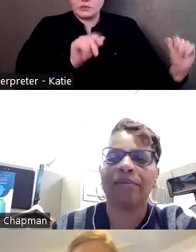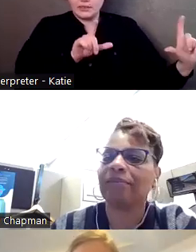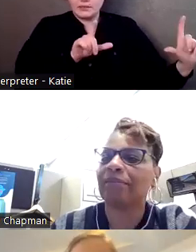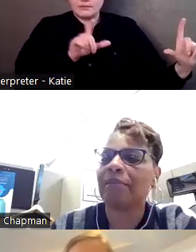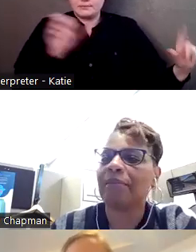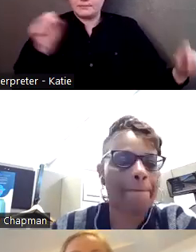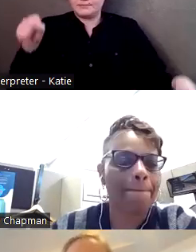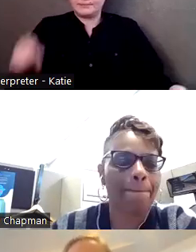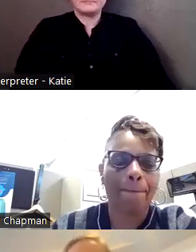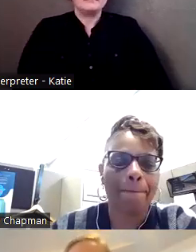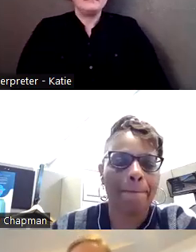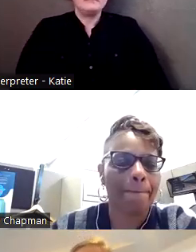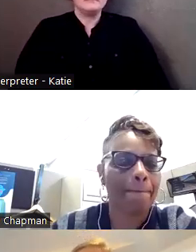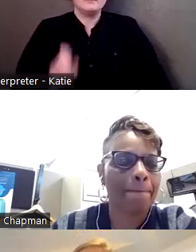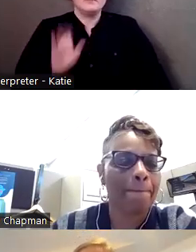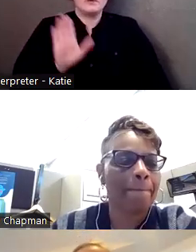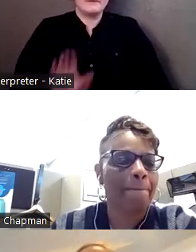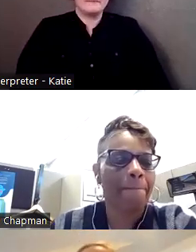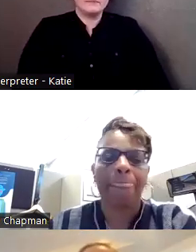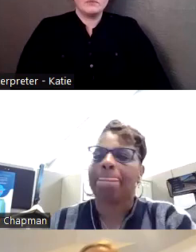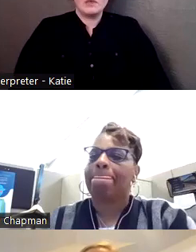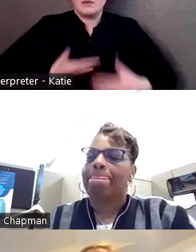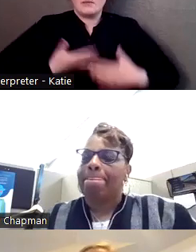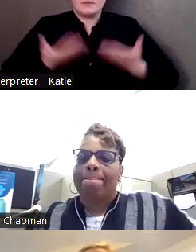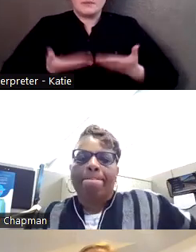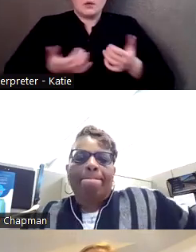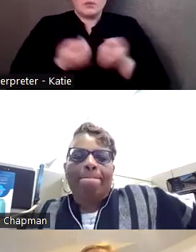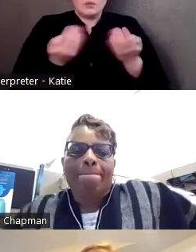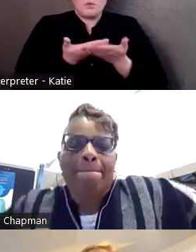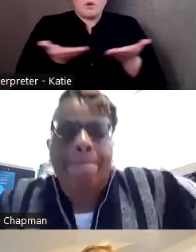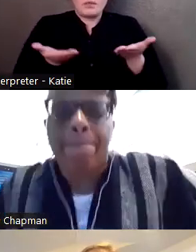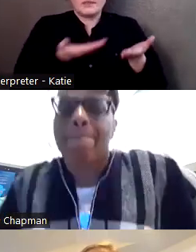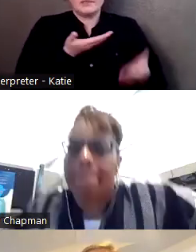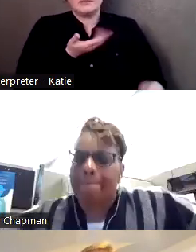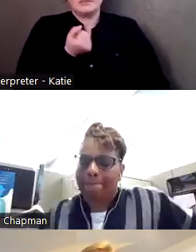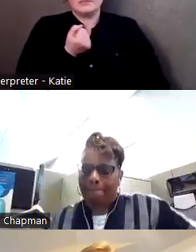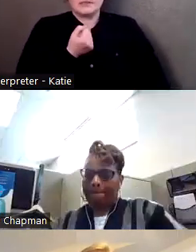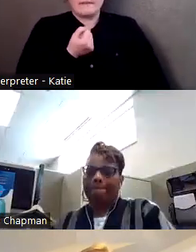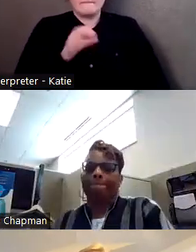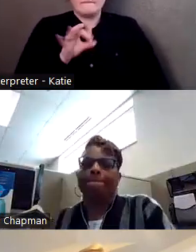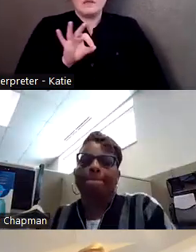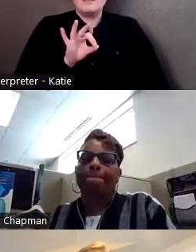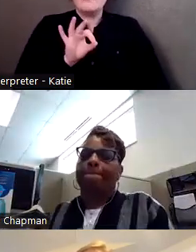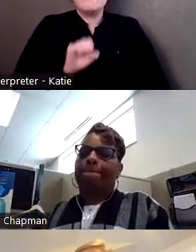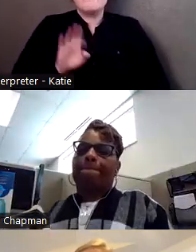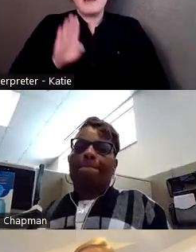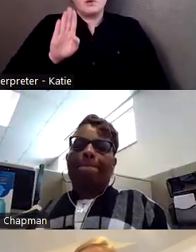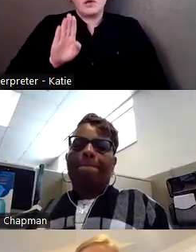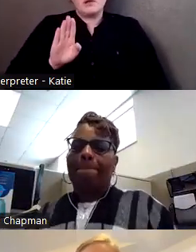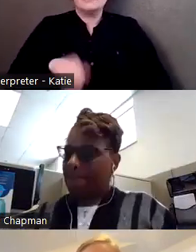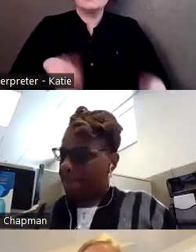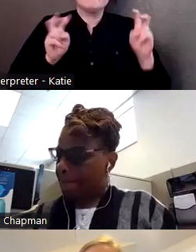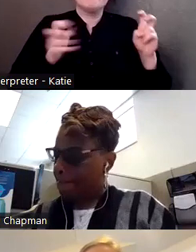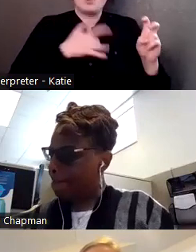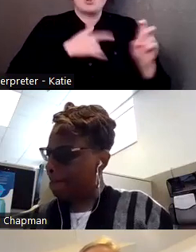Yes. Okay, great. So yeah, I'm glad to be here with you all. And this is February's Heart Month. So I thought I would do sort of